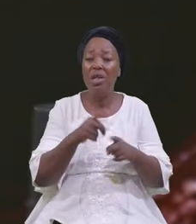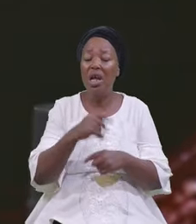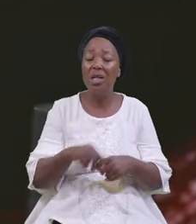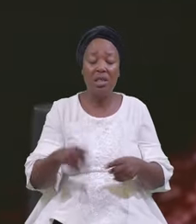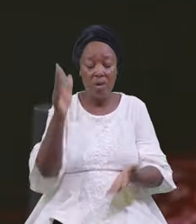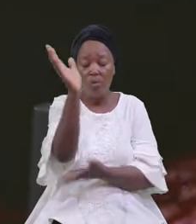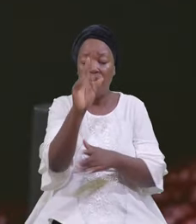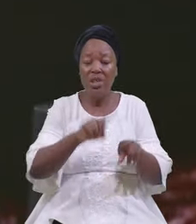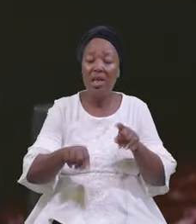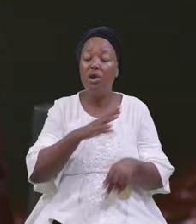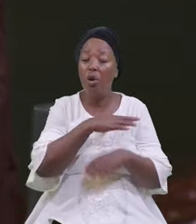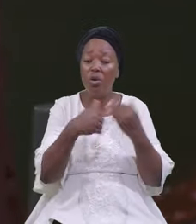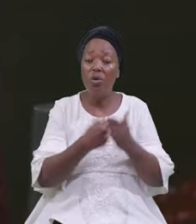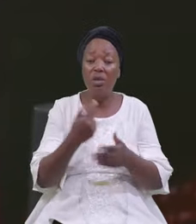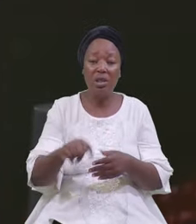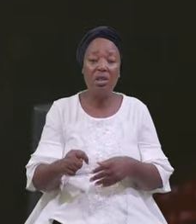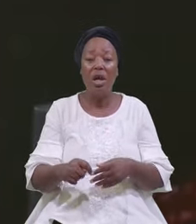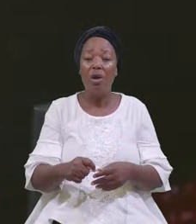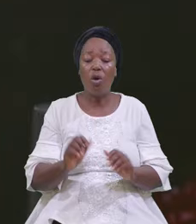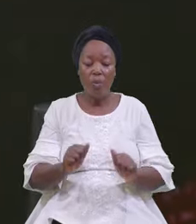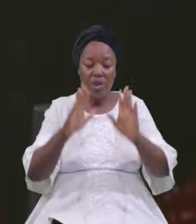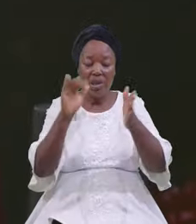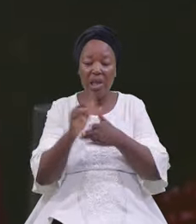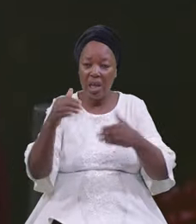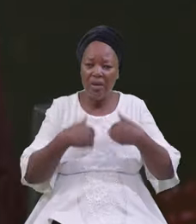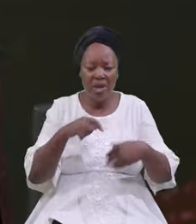and they will not compare themselves to the